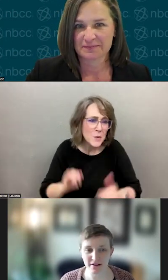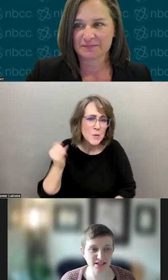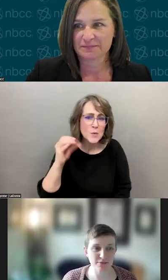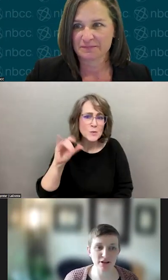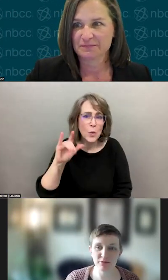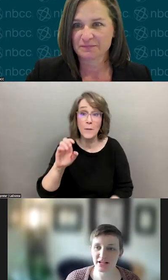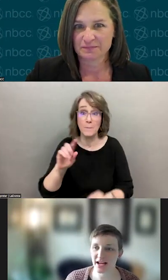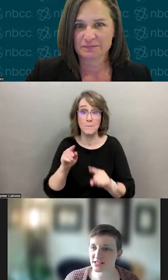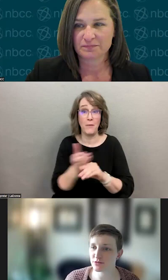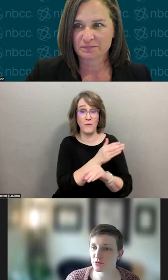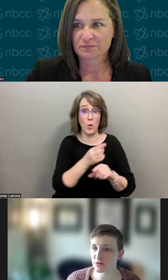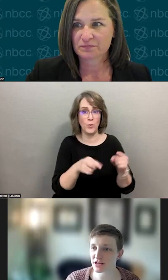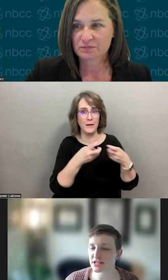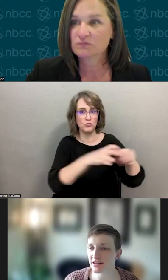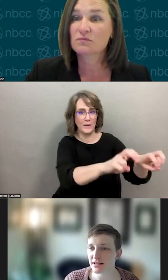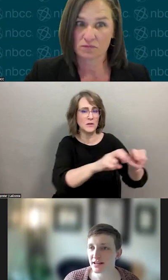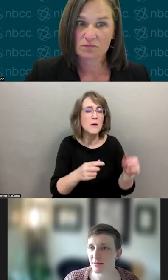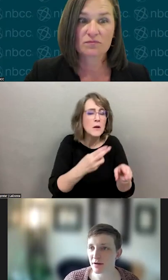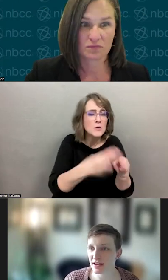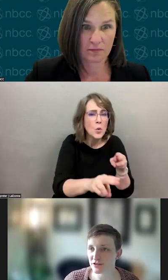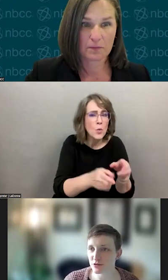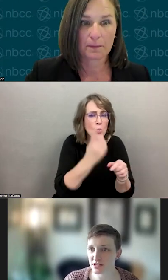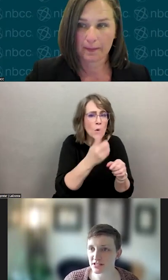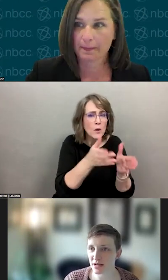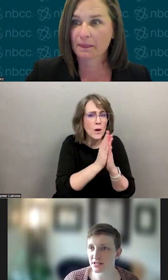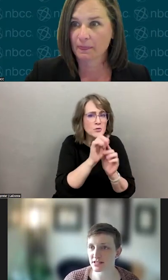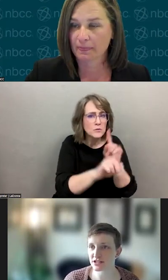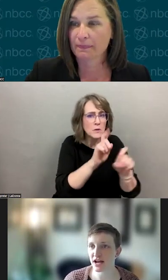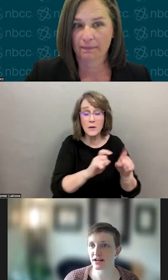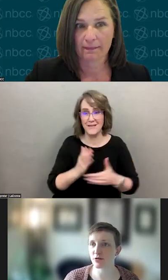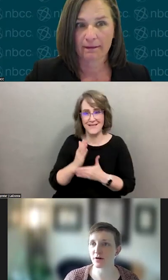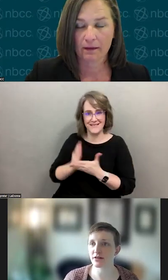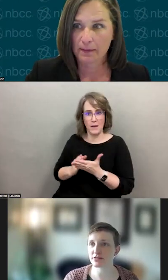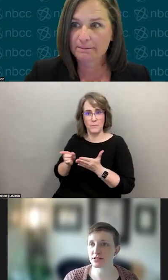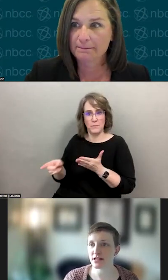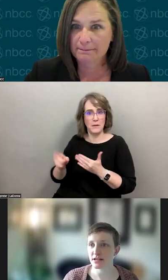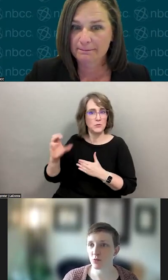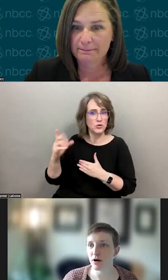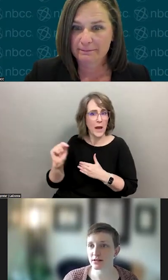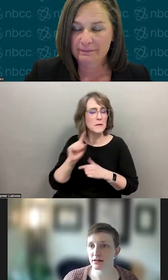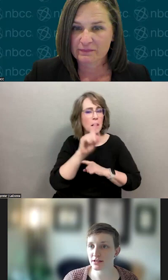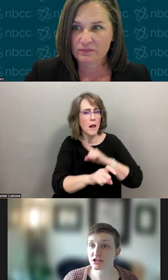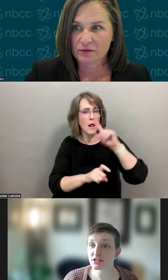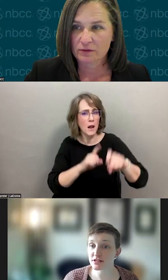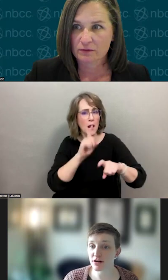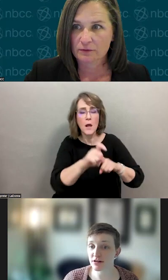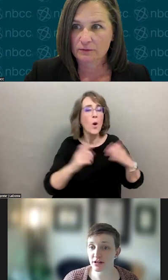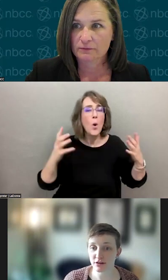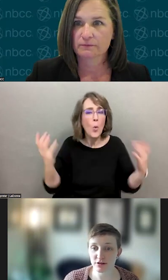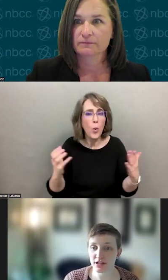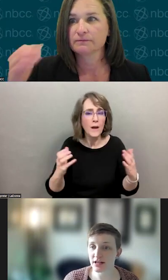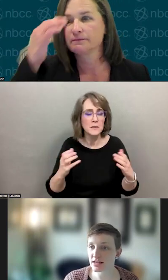our roundtable, I wanted to ask you a quick question. I've had a few questions come into the chat around what clinicians